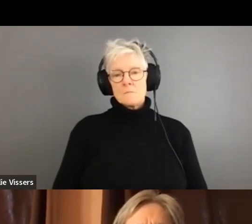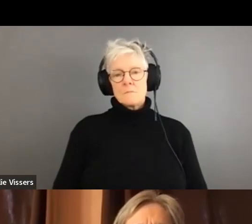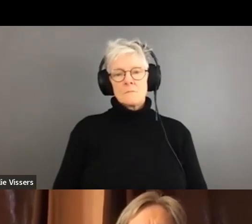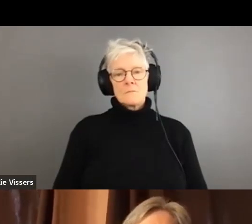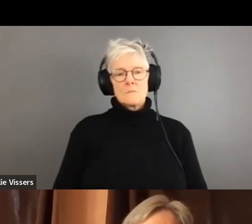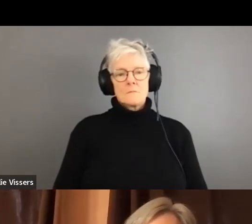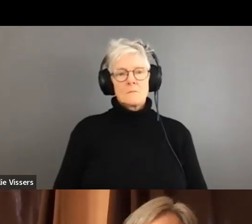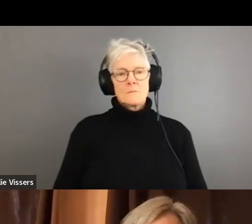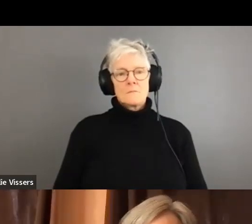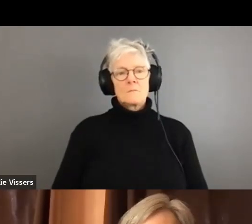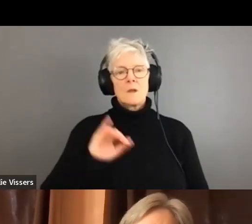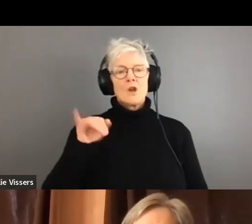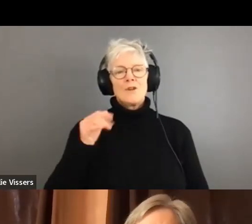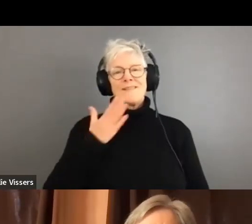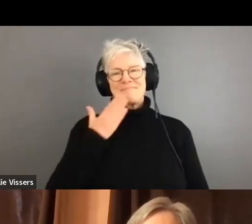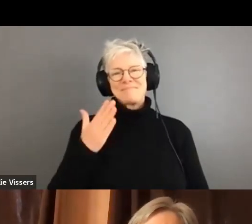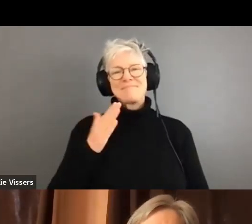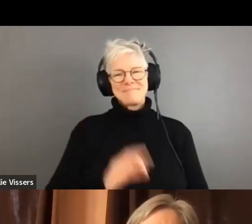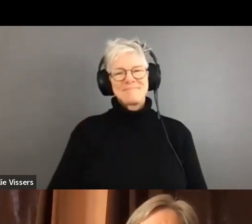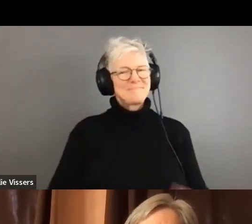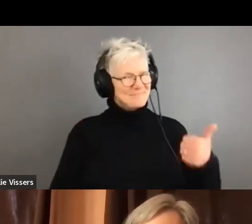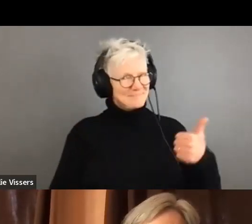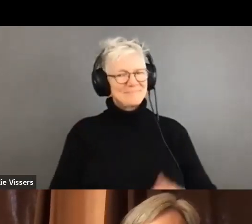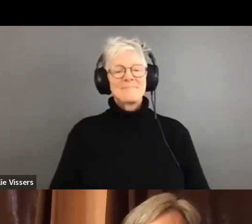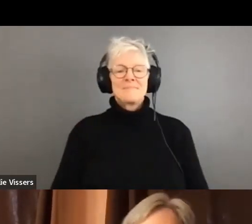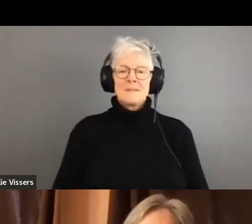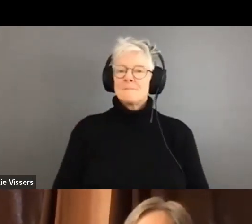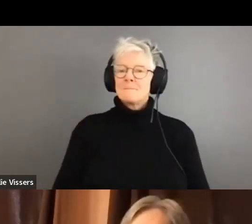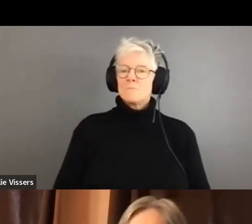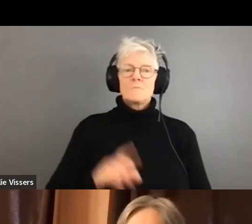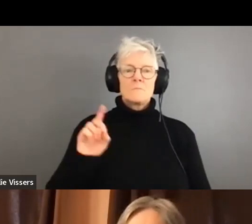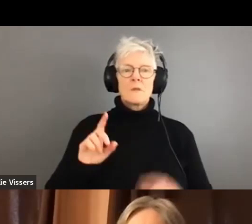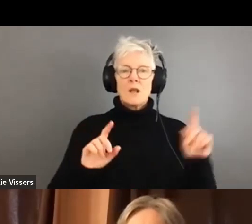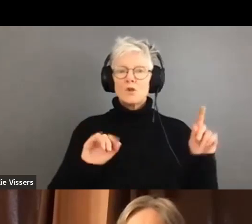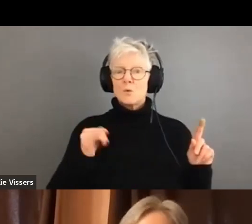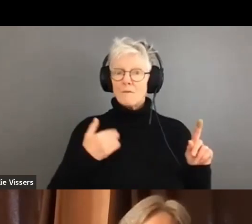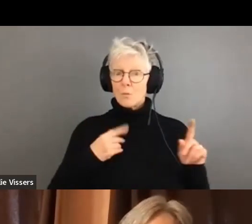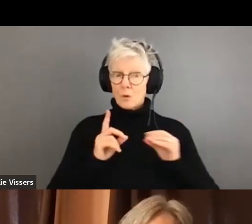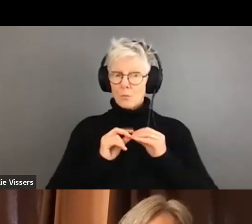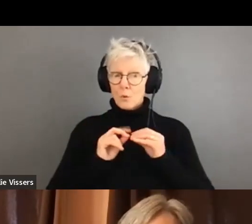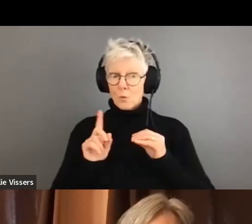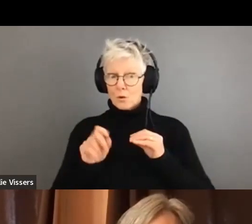Thank you for sharing that. You're very welcome. I like that. I So did have one more question.